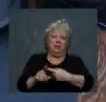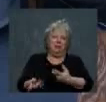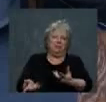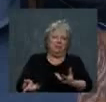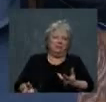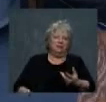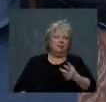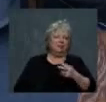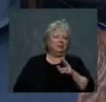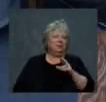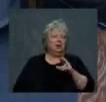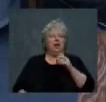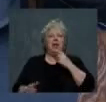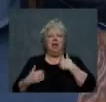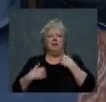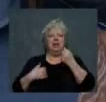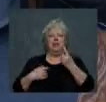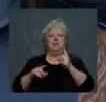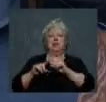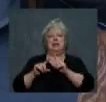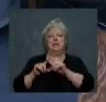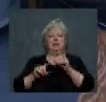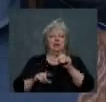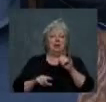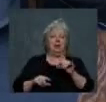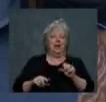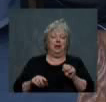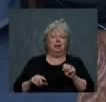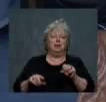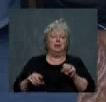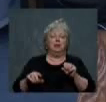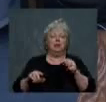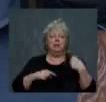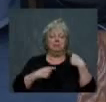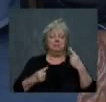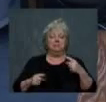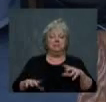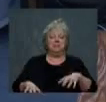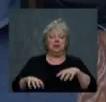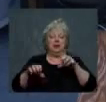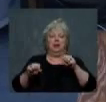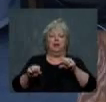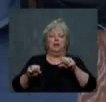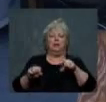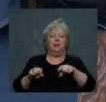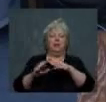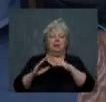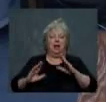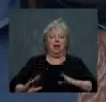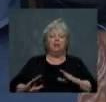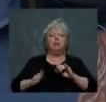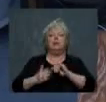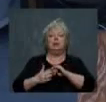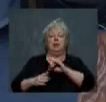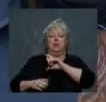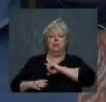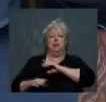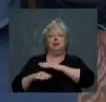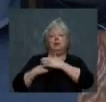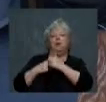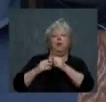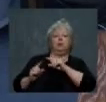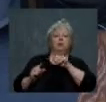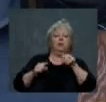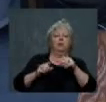There have been 11 different days since they've taken over this residence that has had the police called to their house. There's